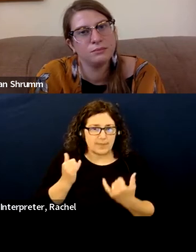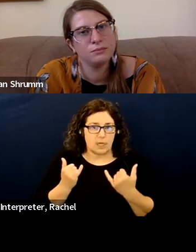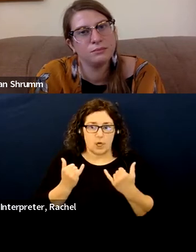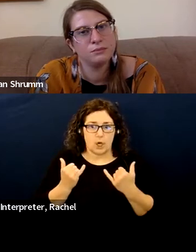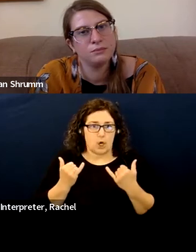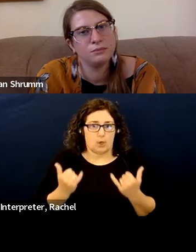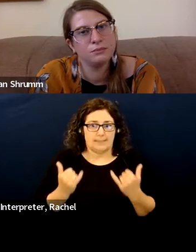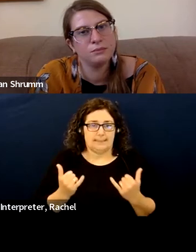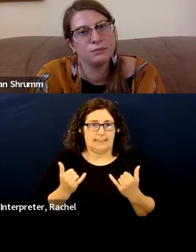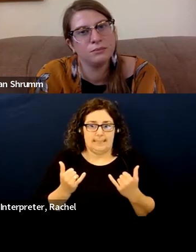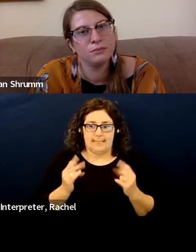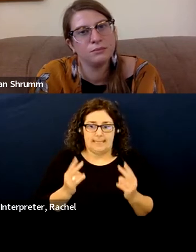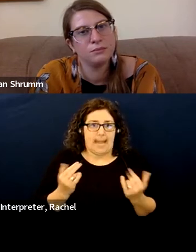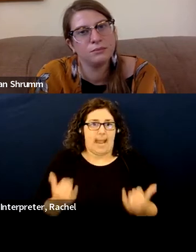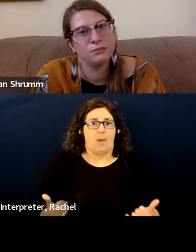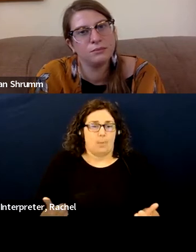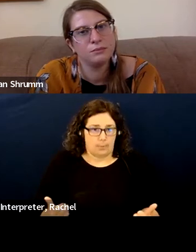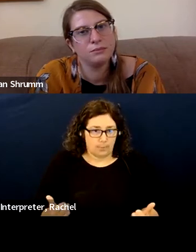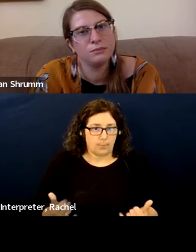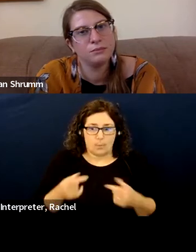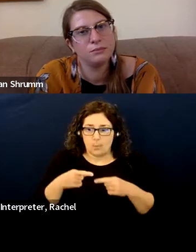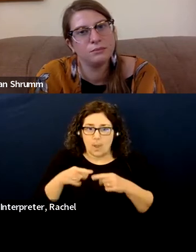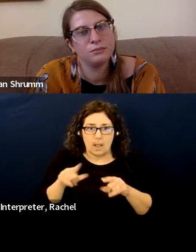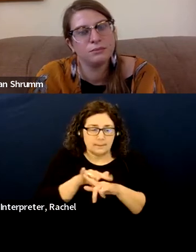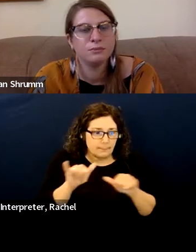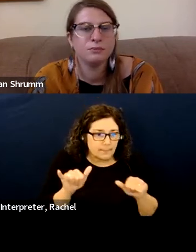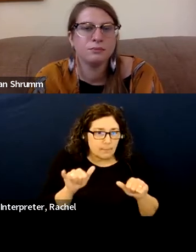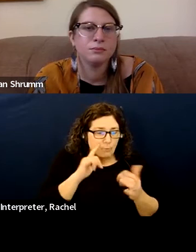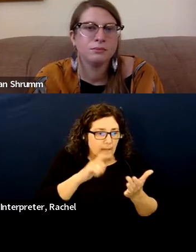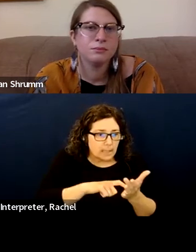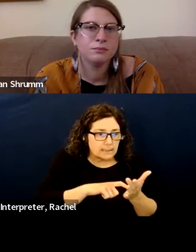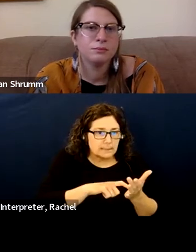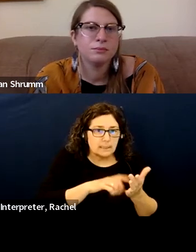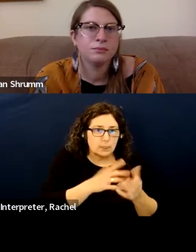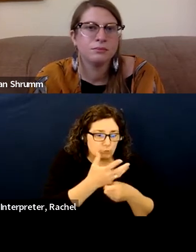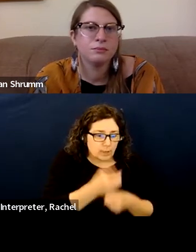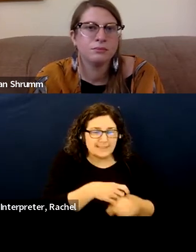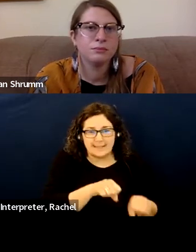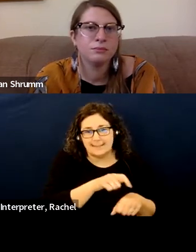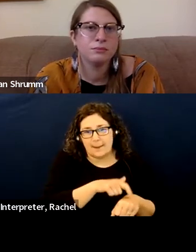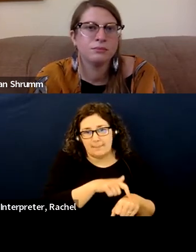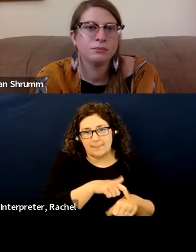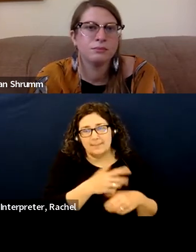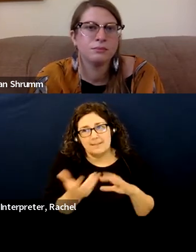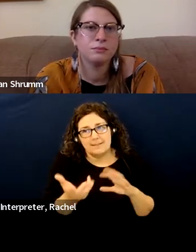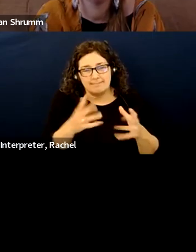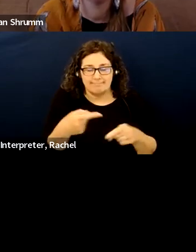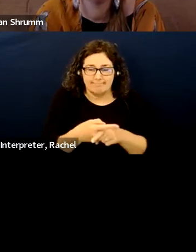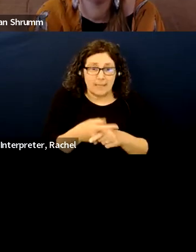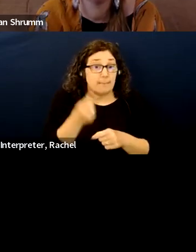of needing to do something while at the same time recognizing that trust takes time to build and it can take